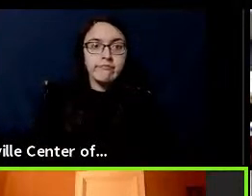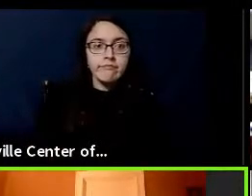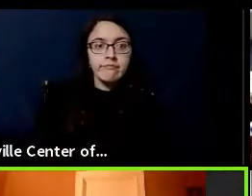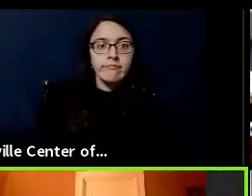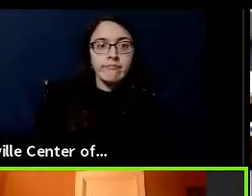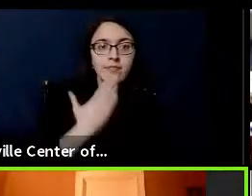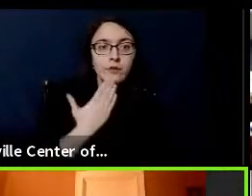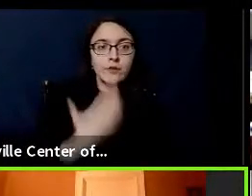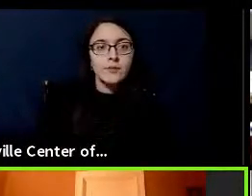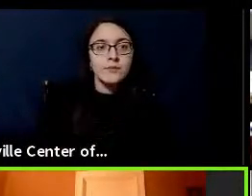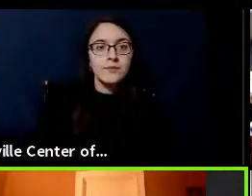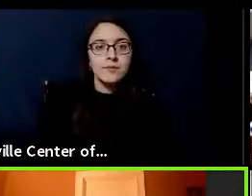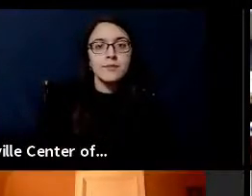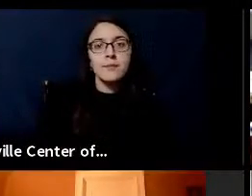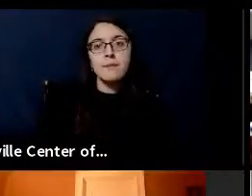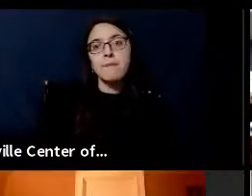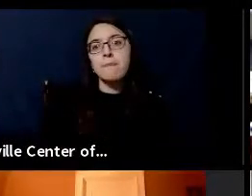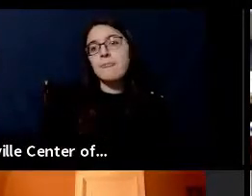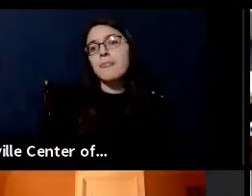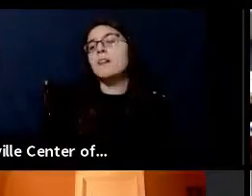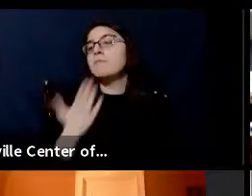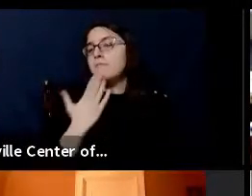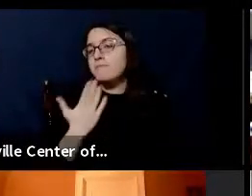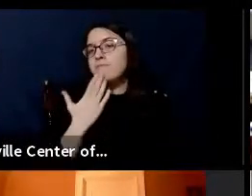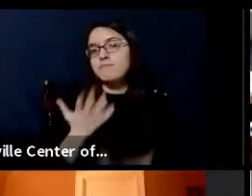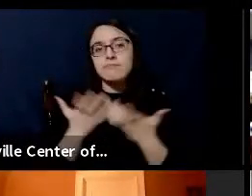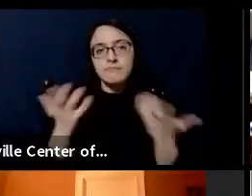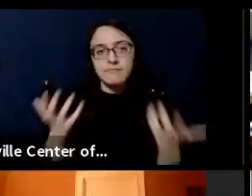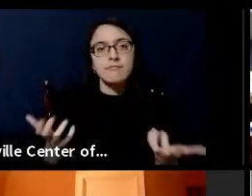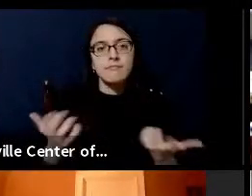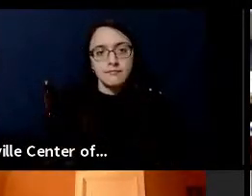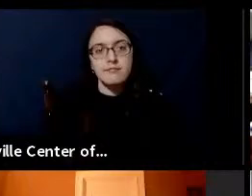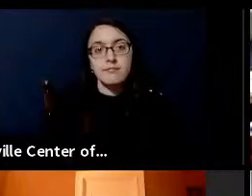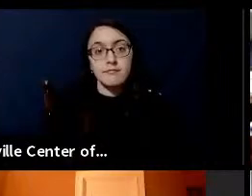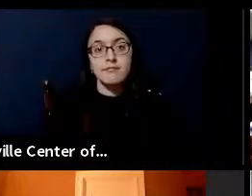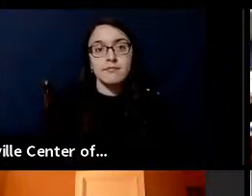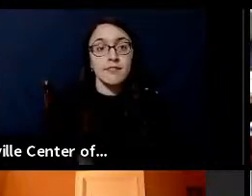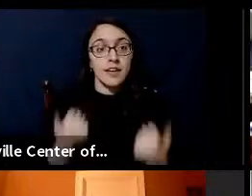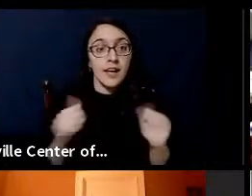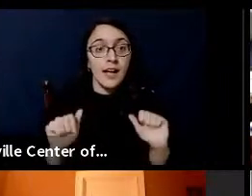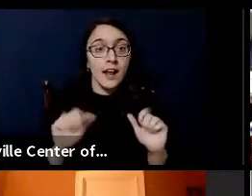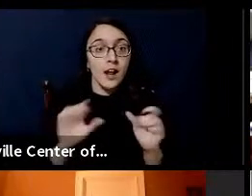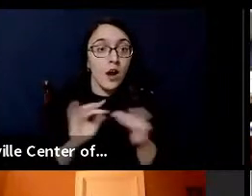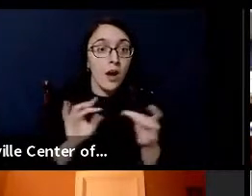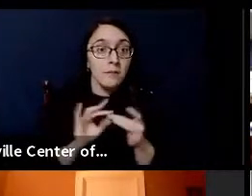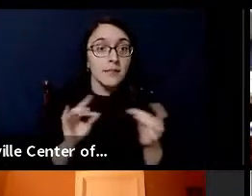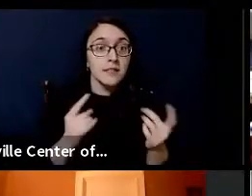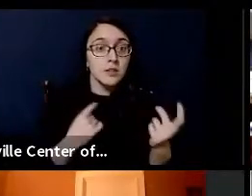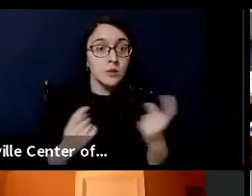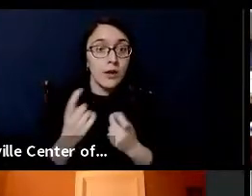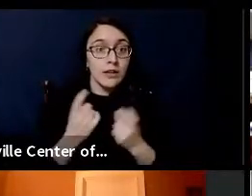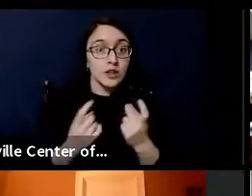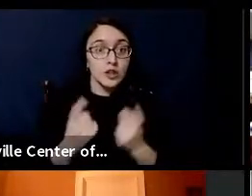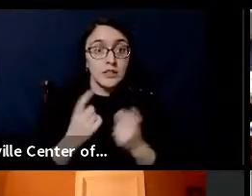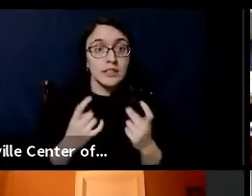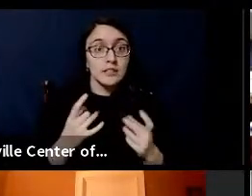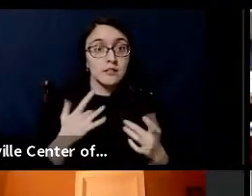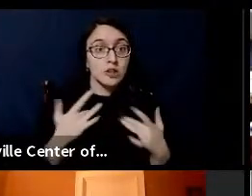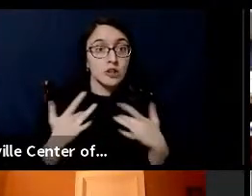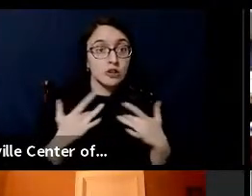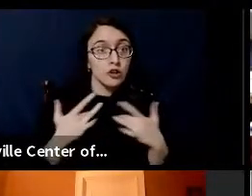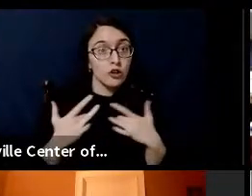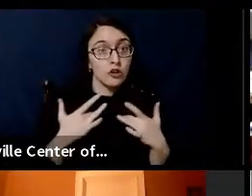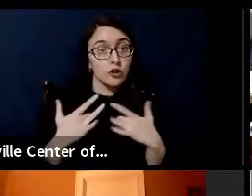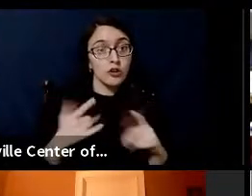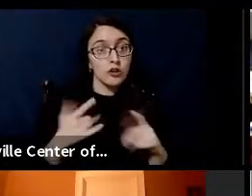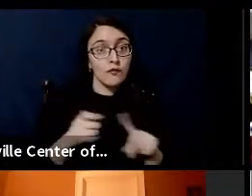Thank you. Dr. Braun, thank you very much. Any comments, questions, concerns